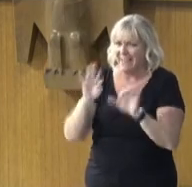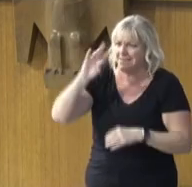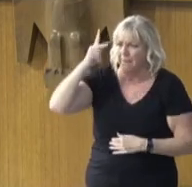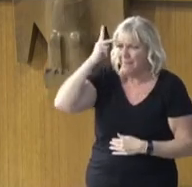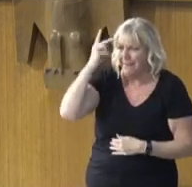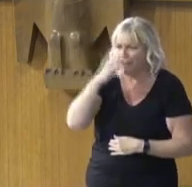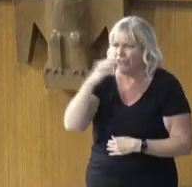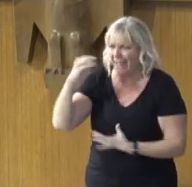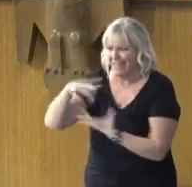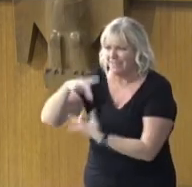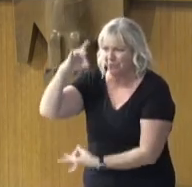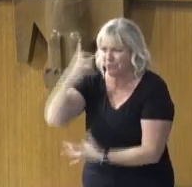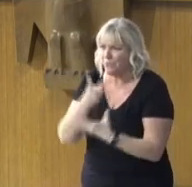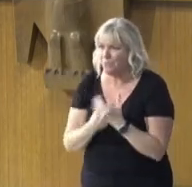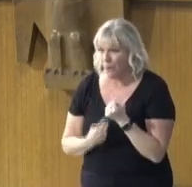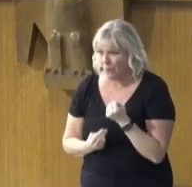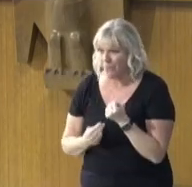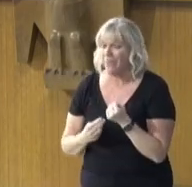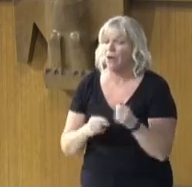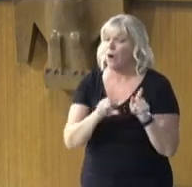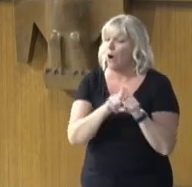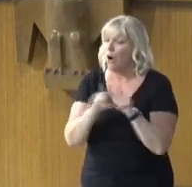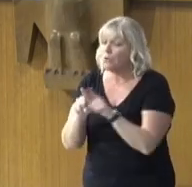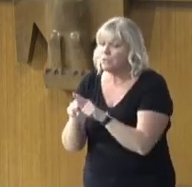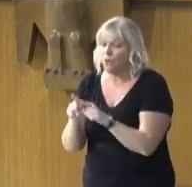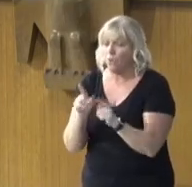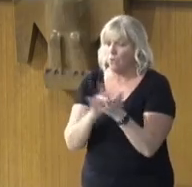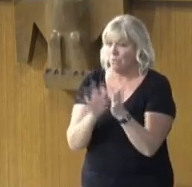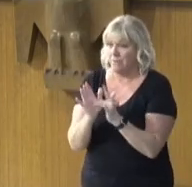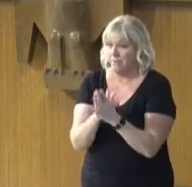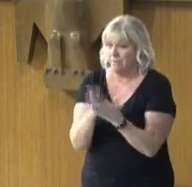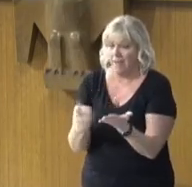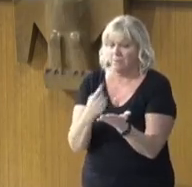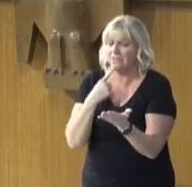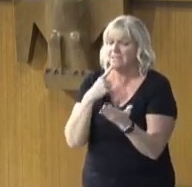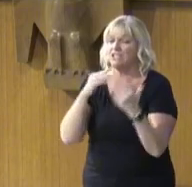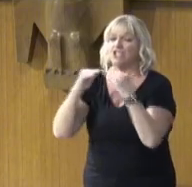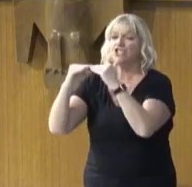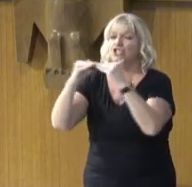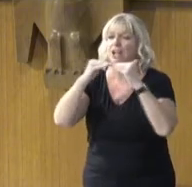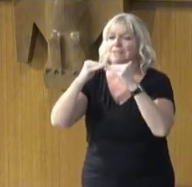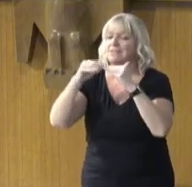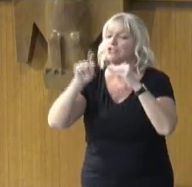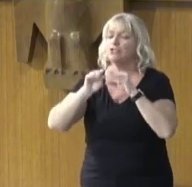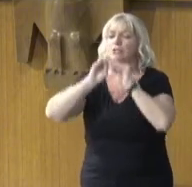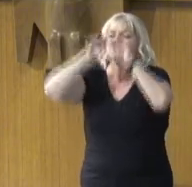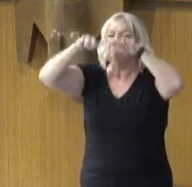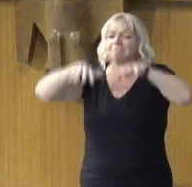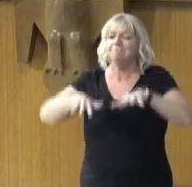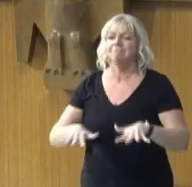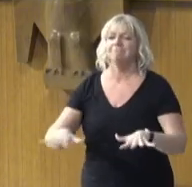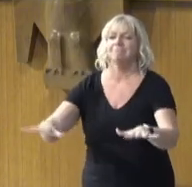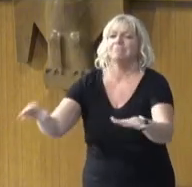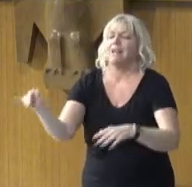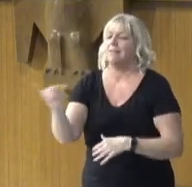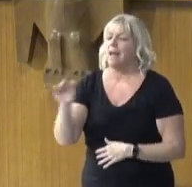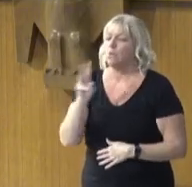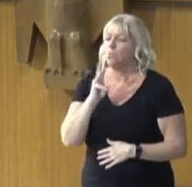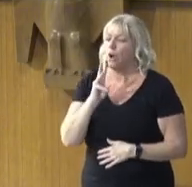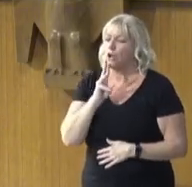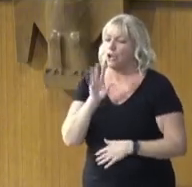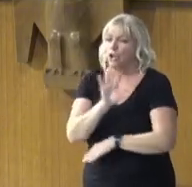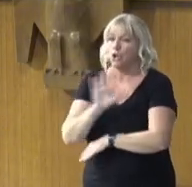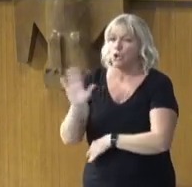statement. Scripture says, let justice roll down like waters and beat your swords into